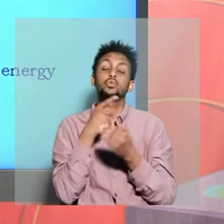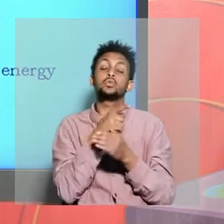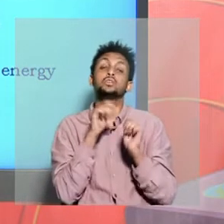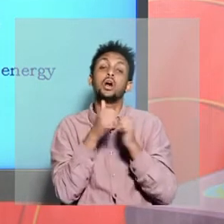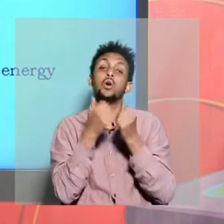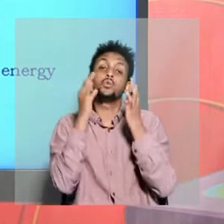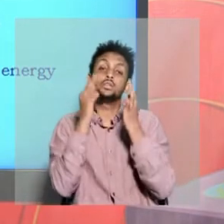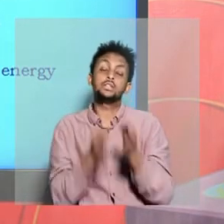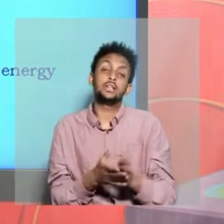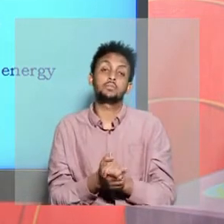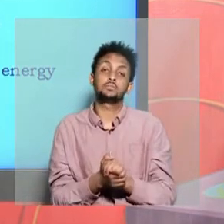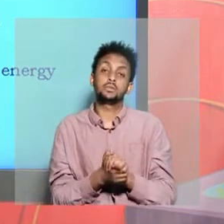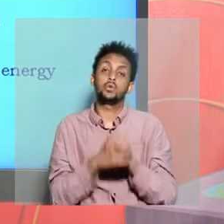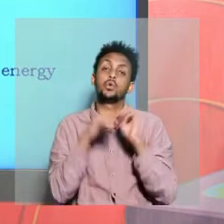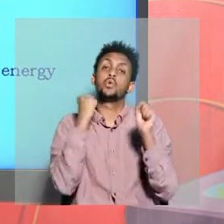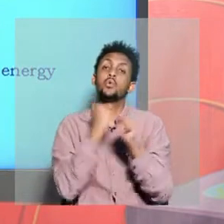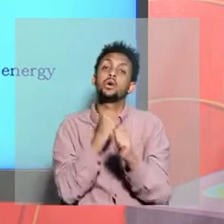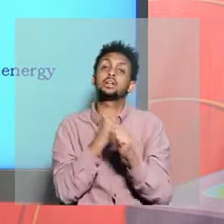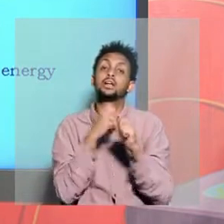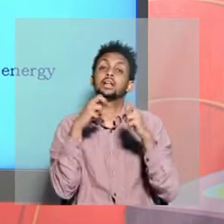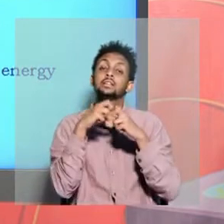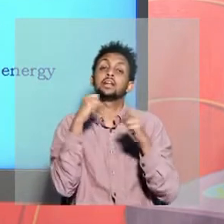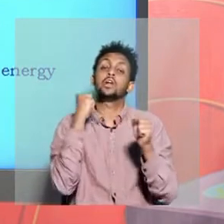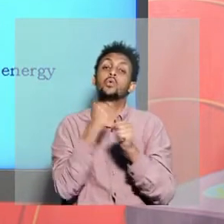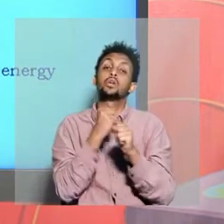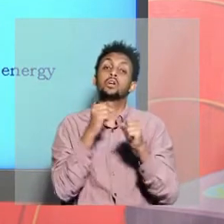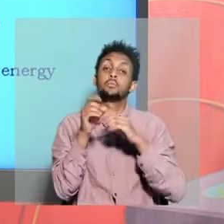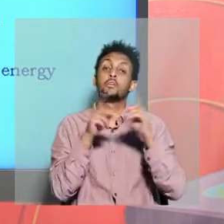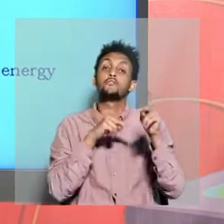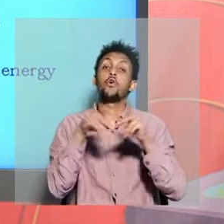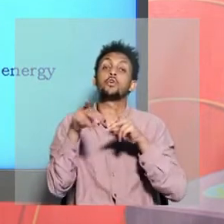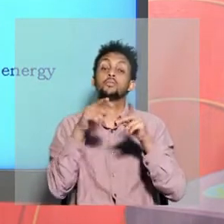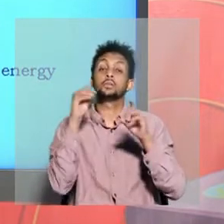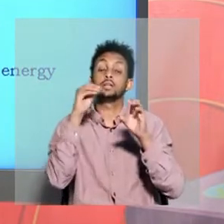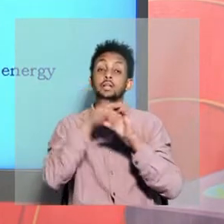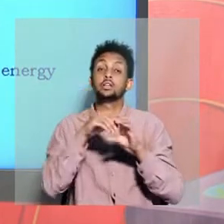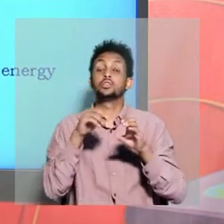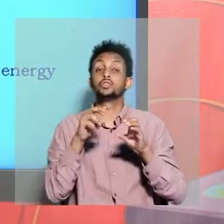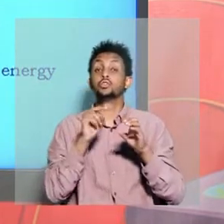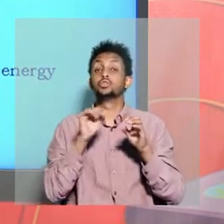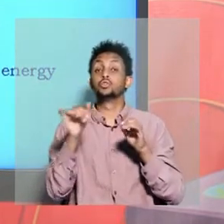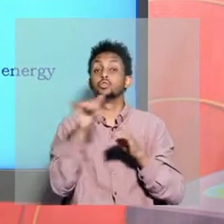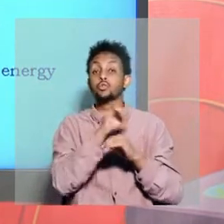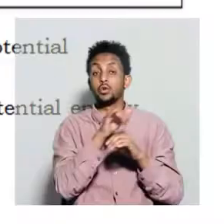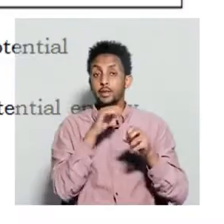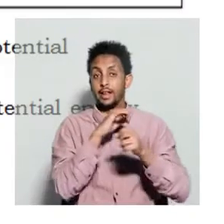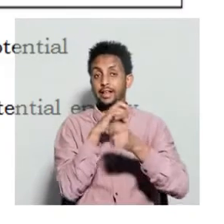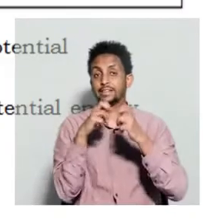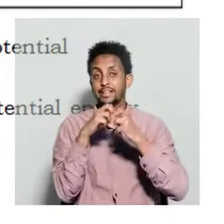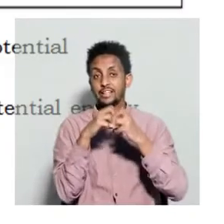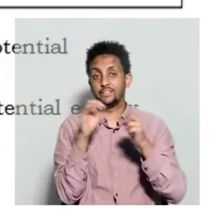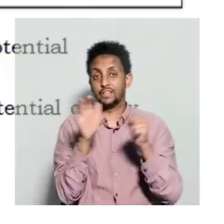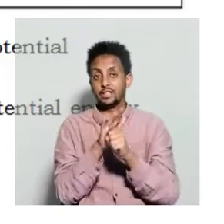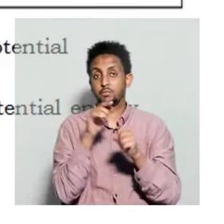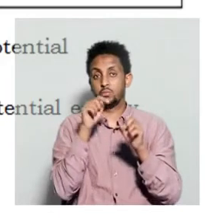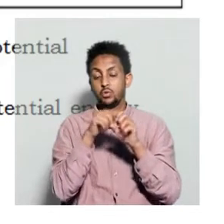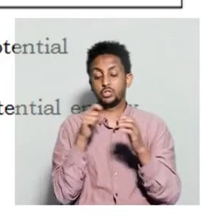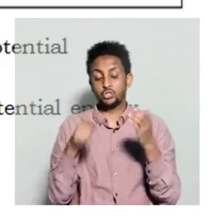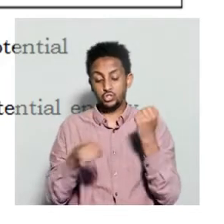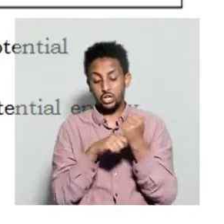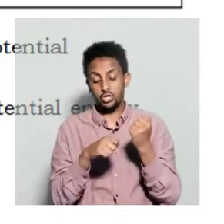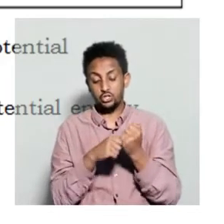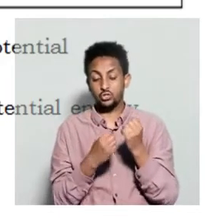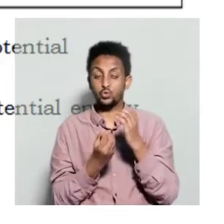is how we determine the work, the electrical work performed in a uniform electric field. For example, if you have point charge